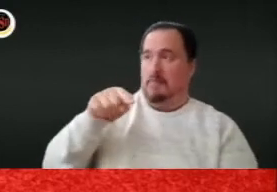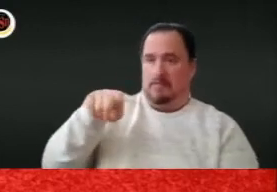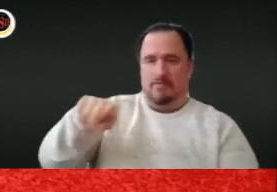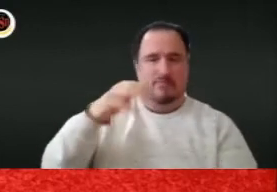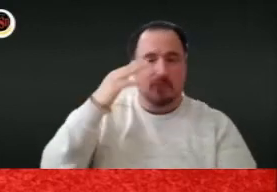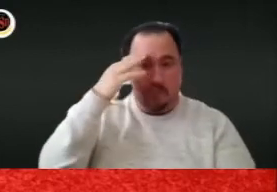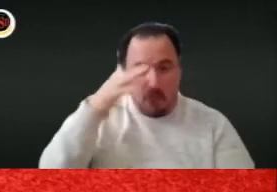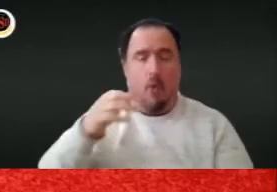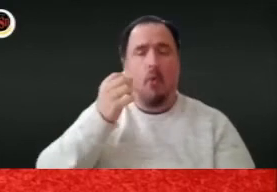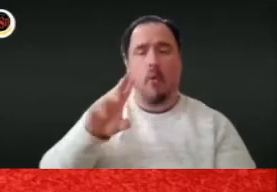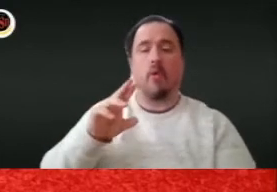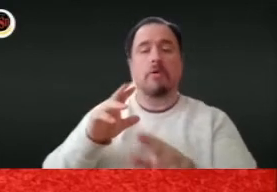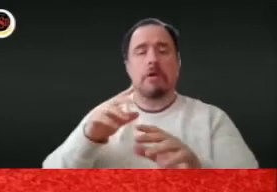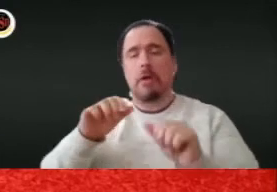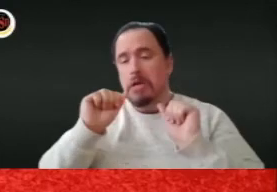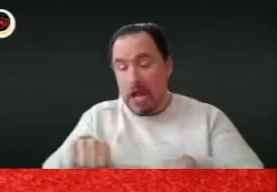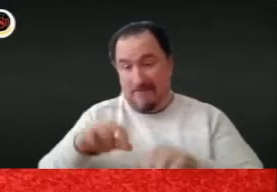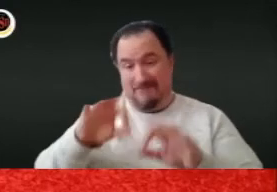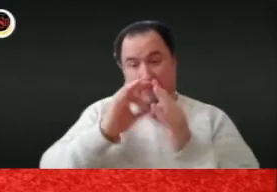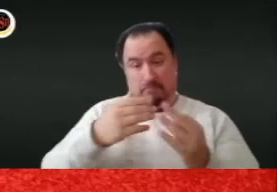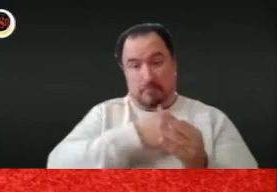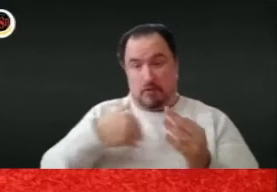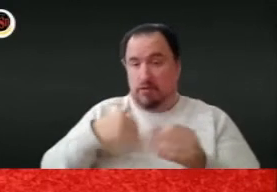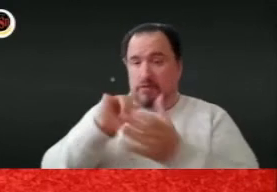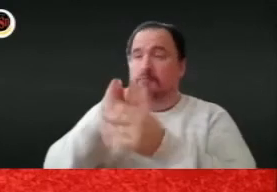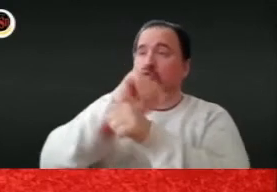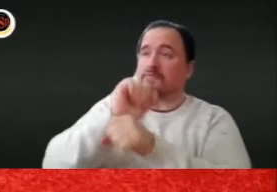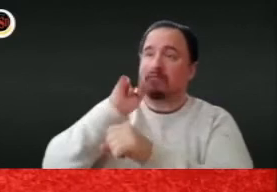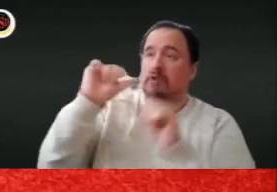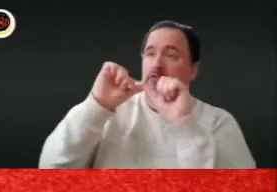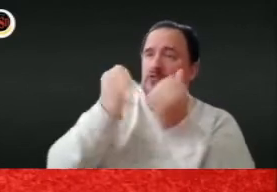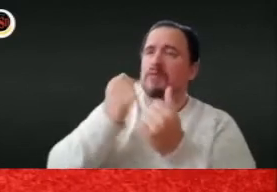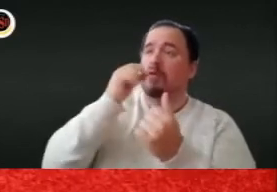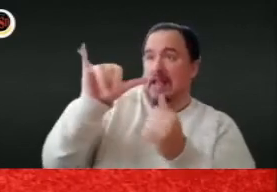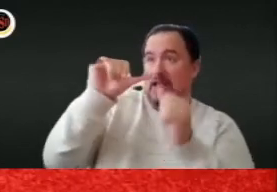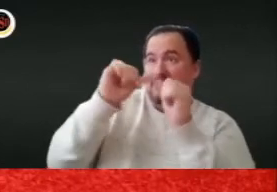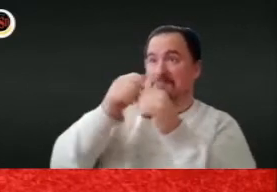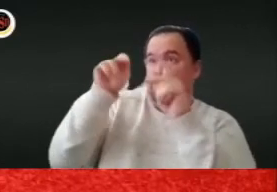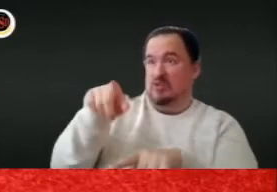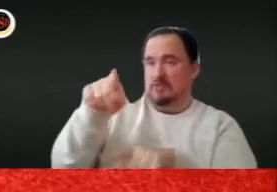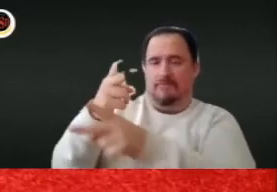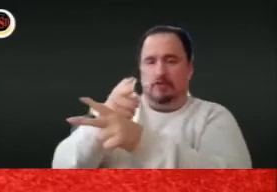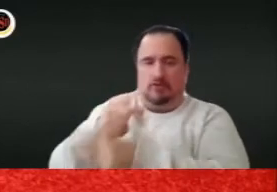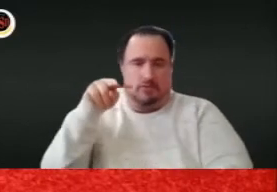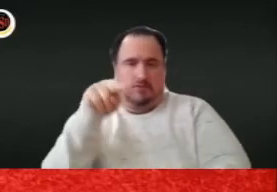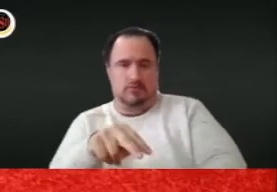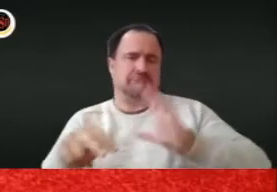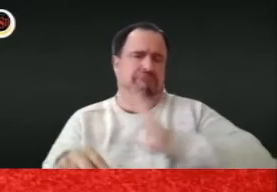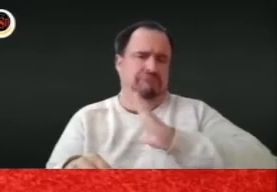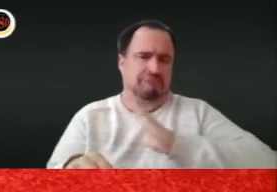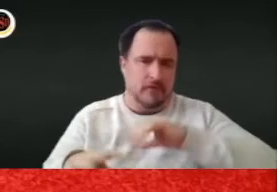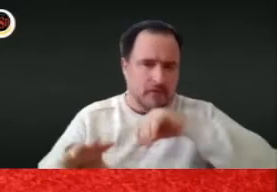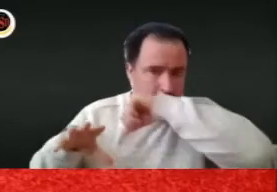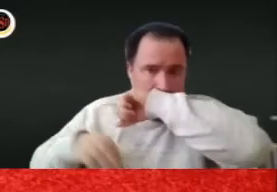service supervisor. It can be someone you know, that's fine, or a community member from an agency, that's fine, but it